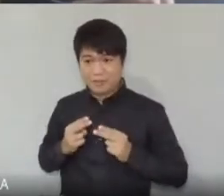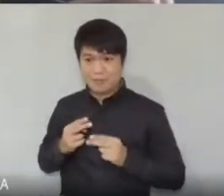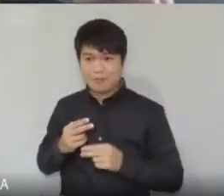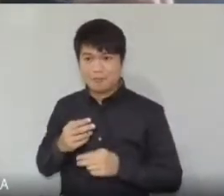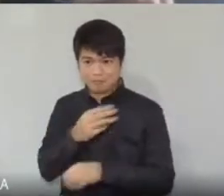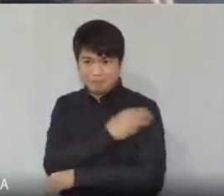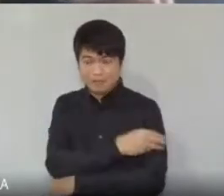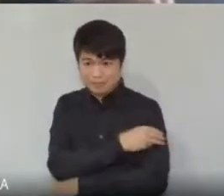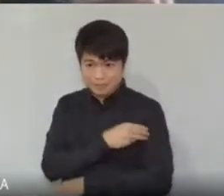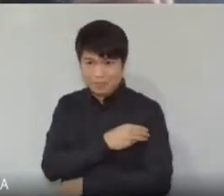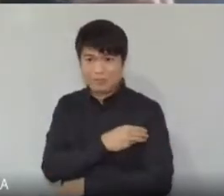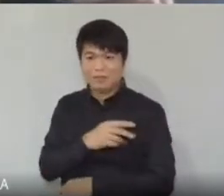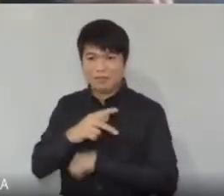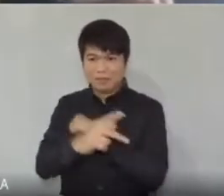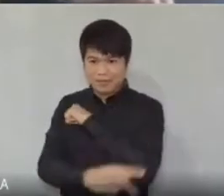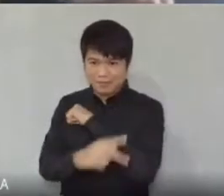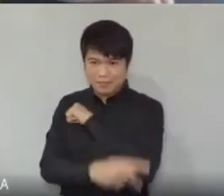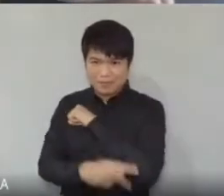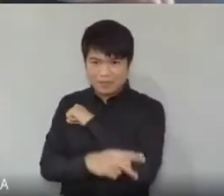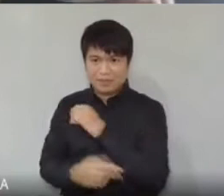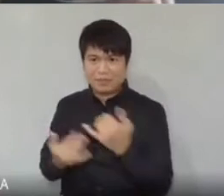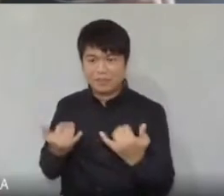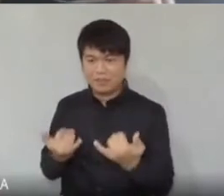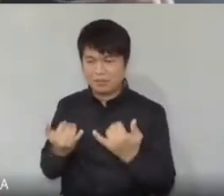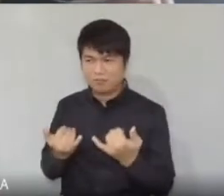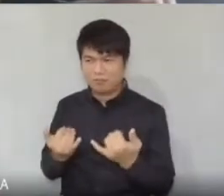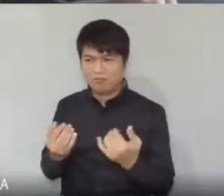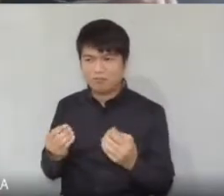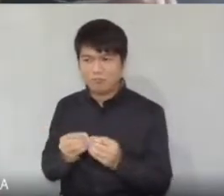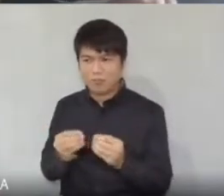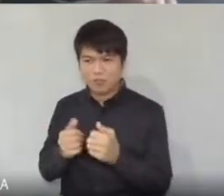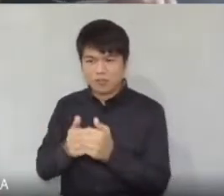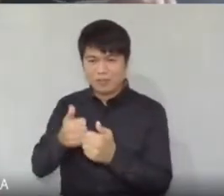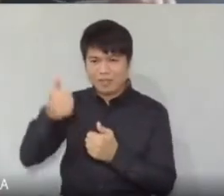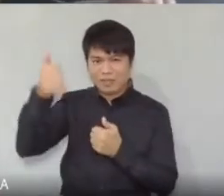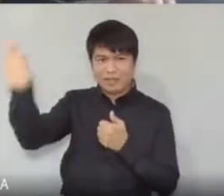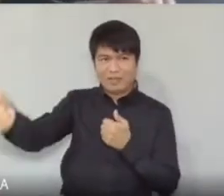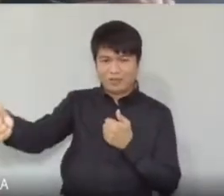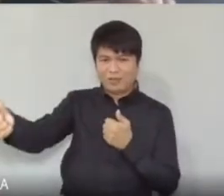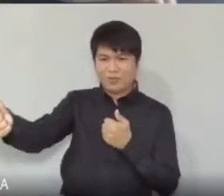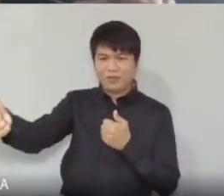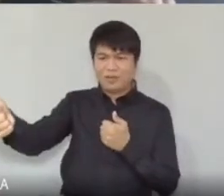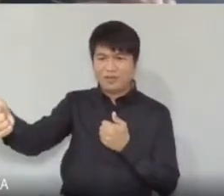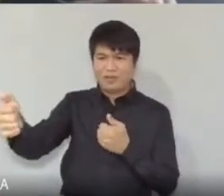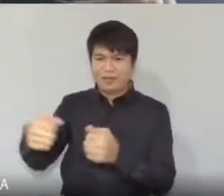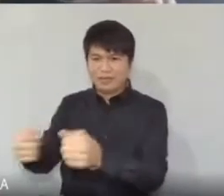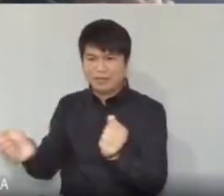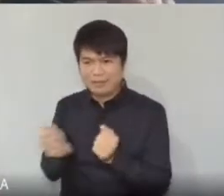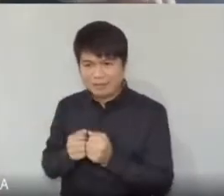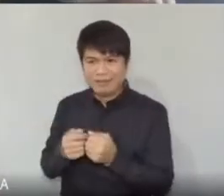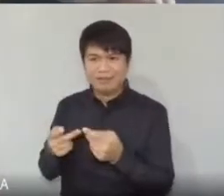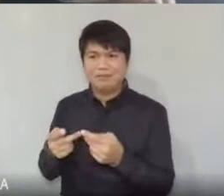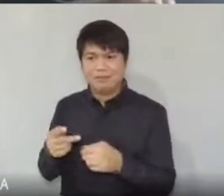our speaker later on will really share more about what they did. But please welcome